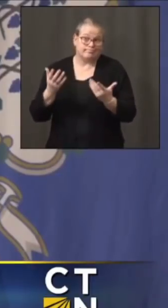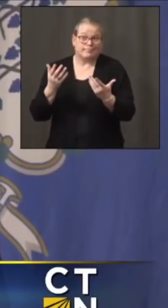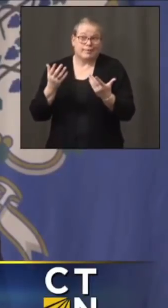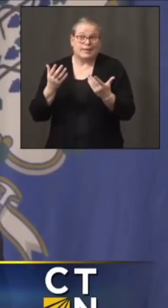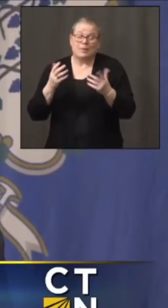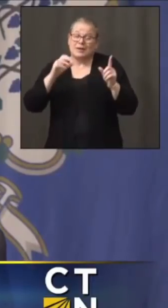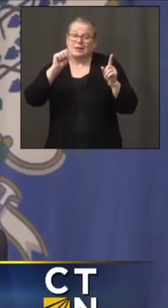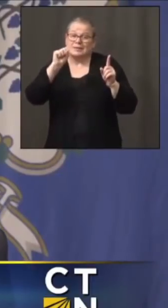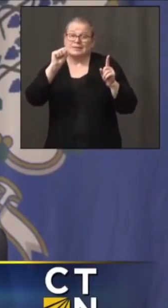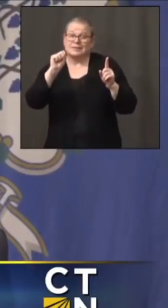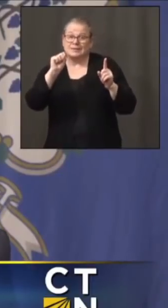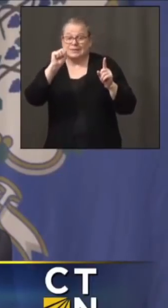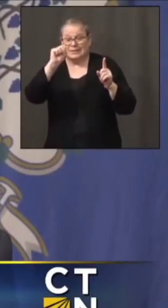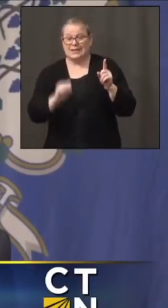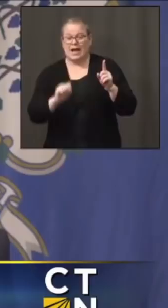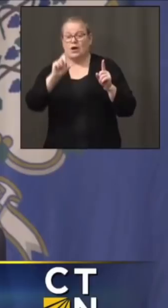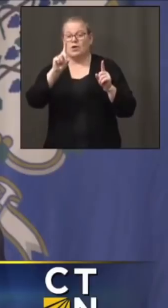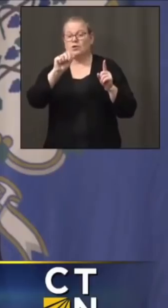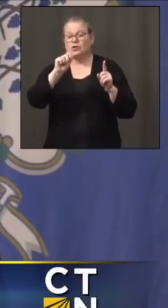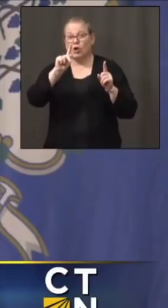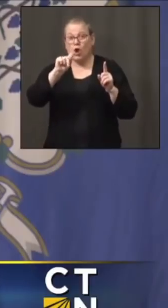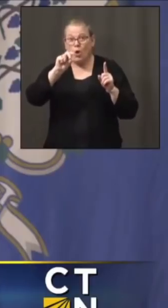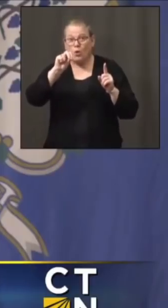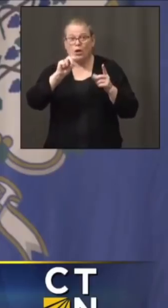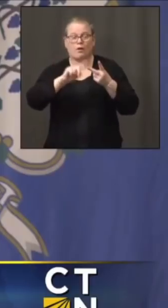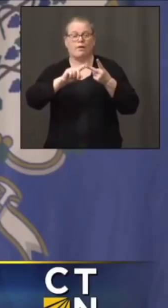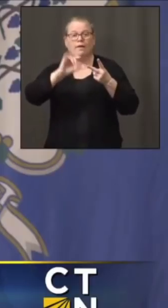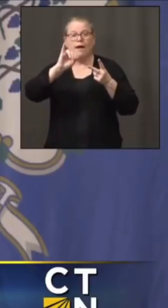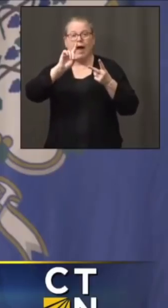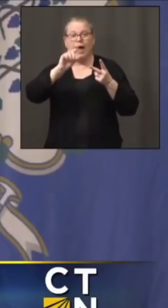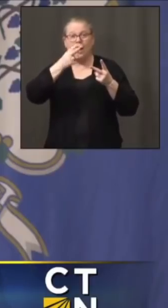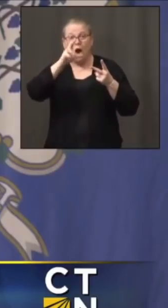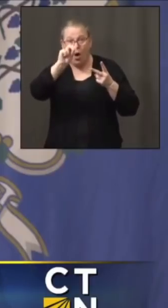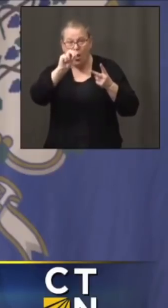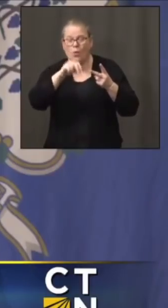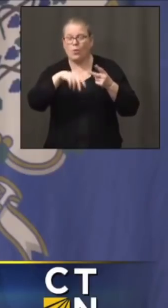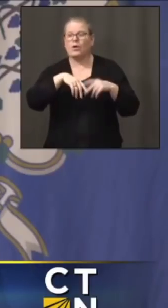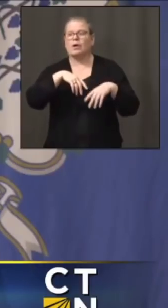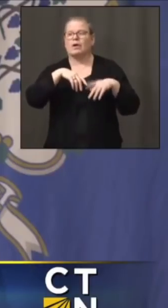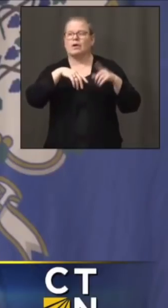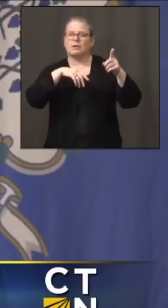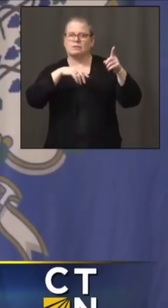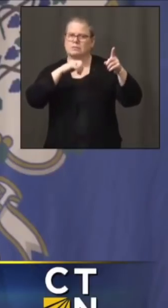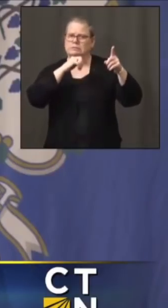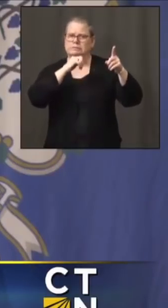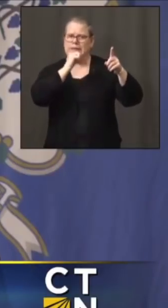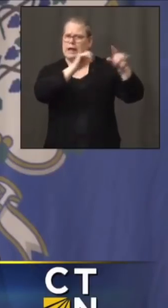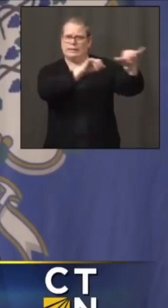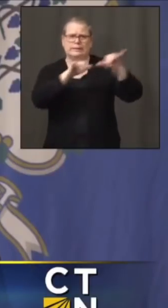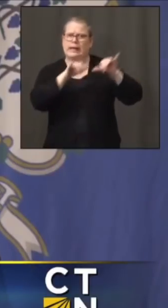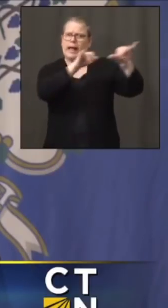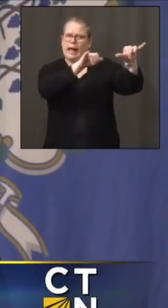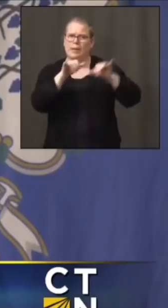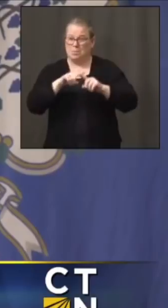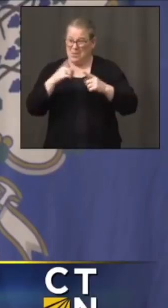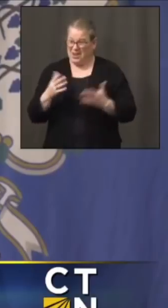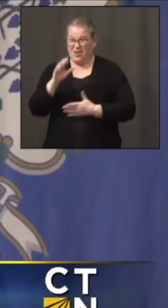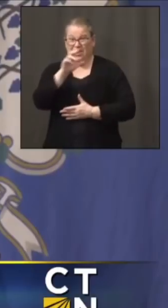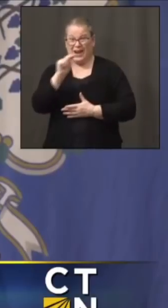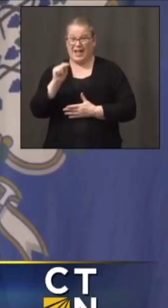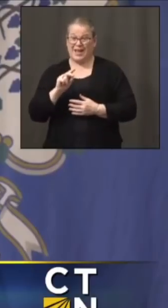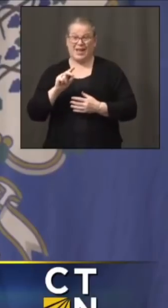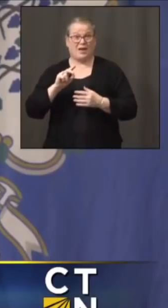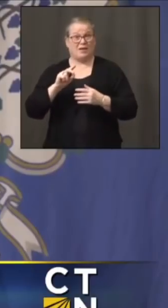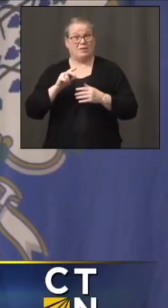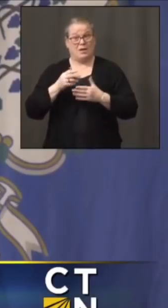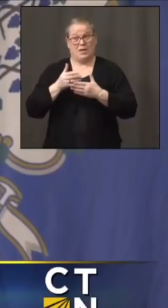but we went from 1% to 6%. So look, overall, I think Connecticut does it pretty well. Errs on the